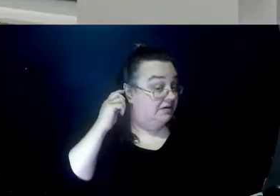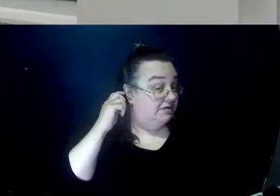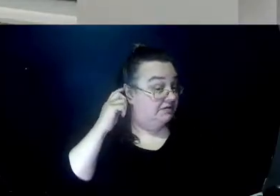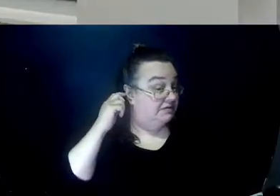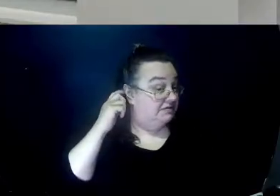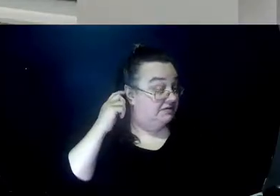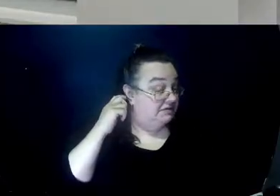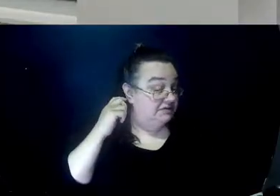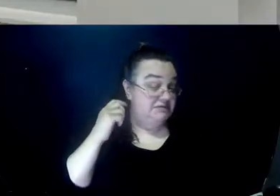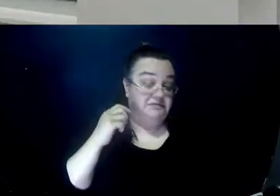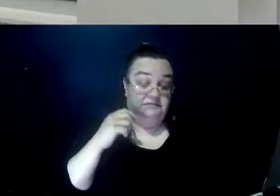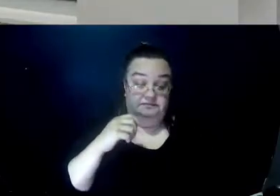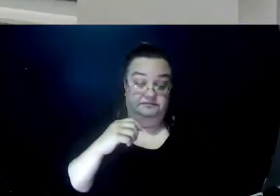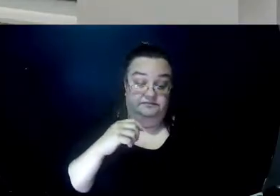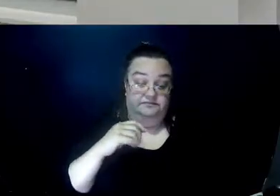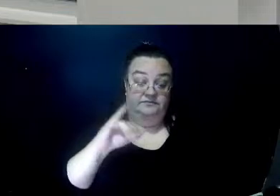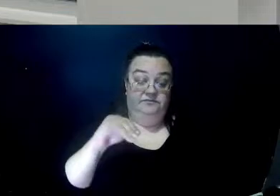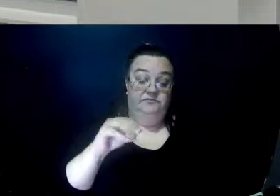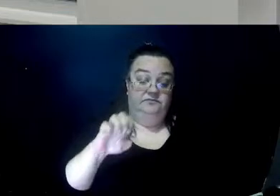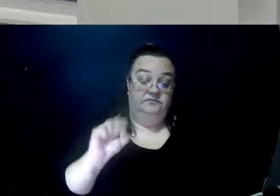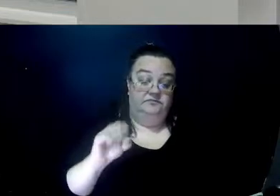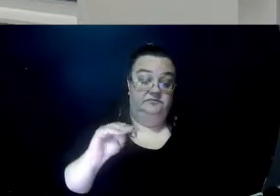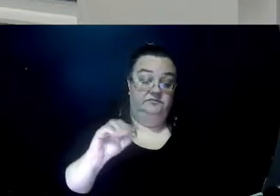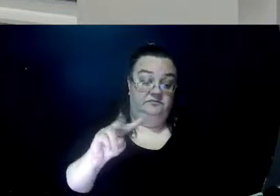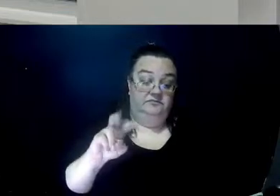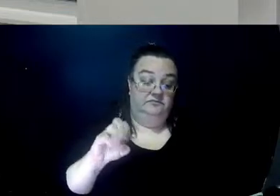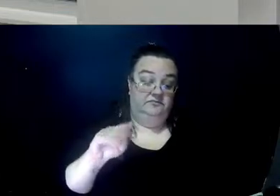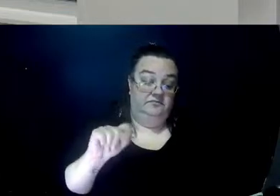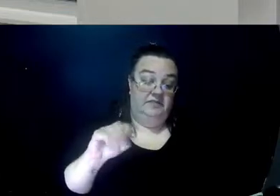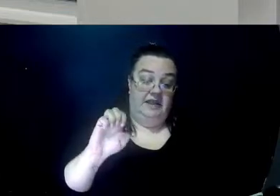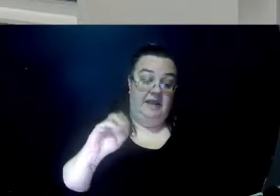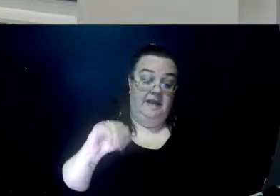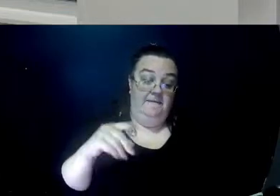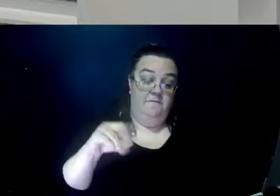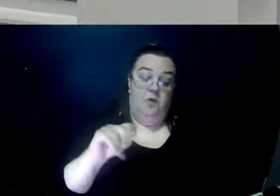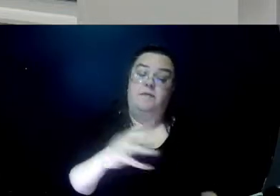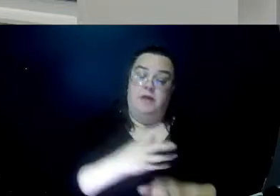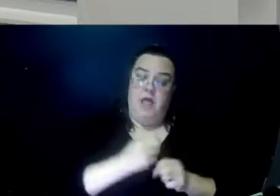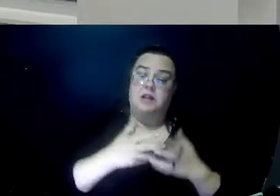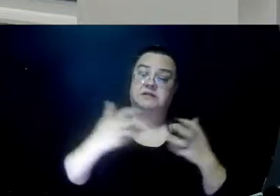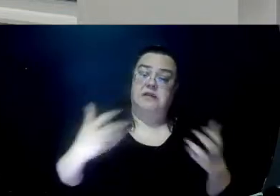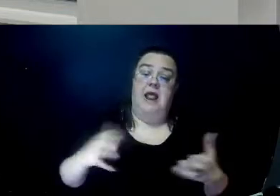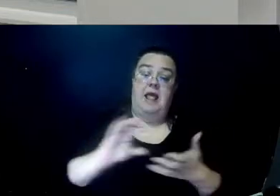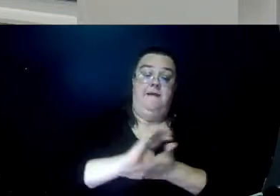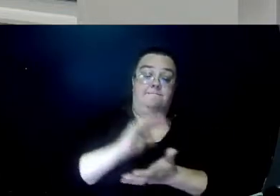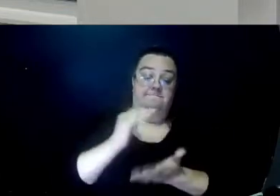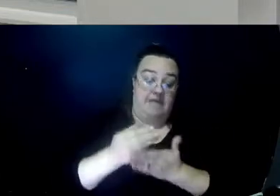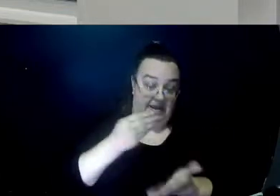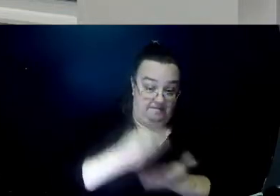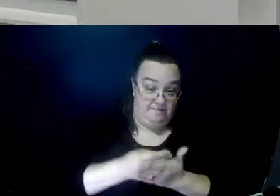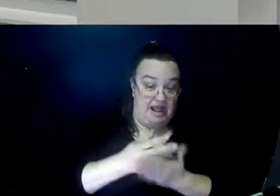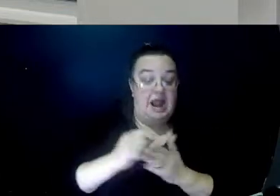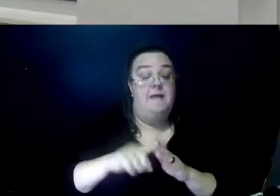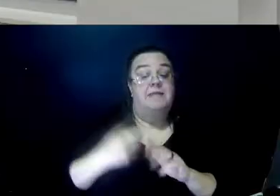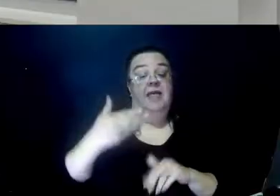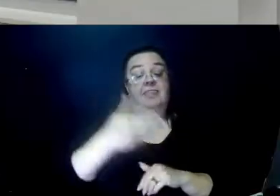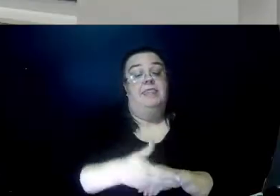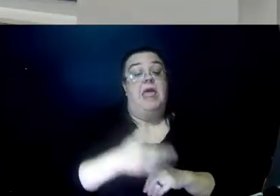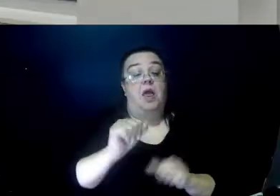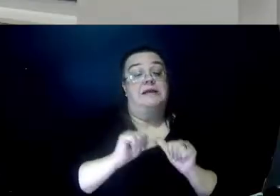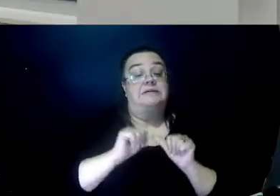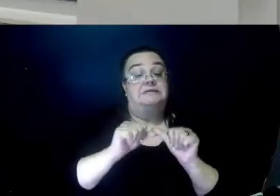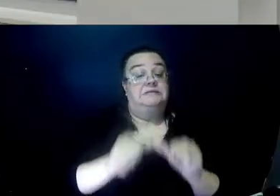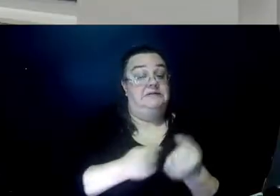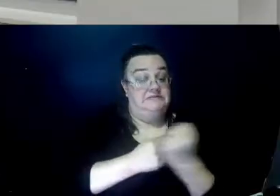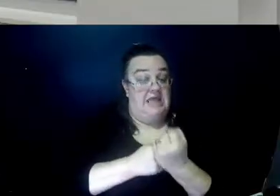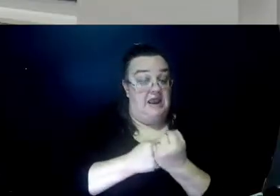Joe's Movement Emporium got a substantial amount of money, and we began there a sustainable tree